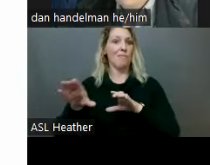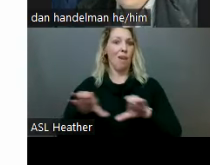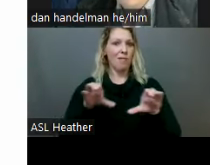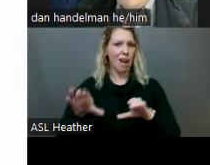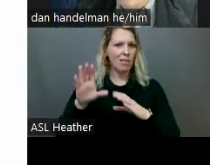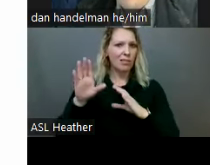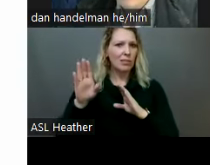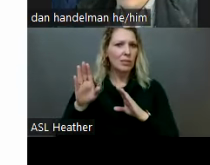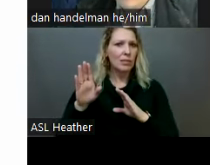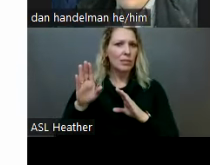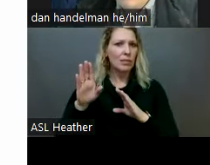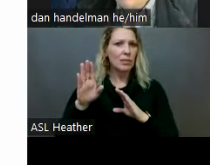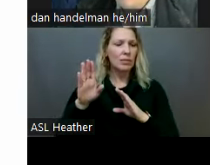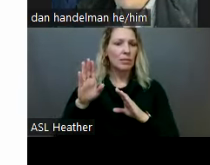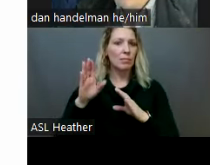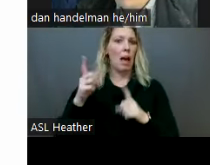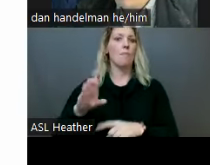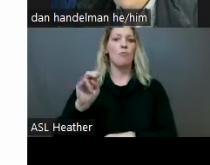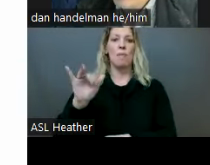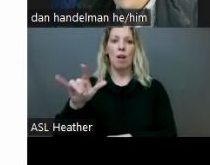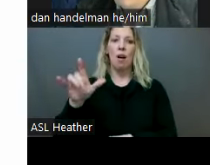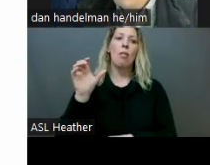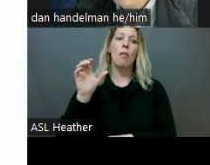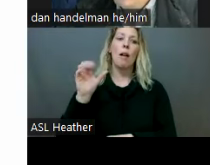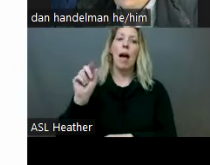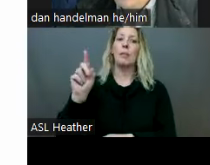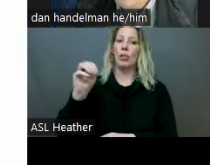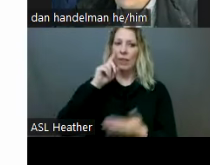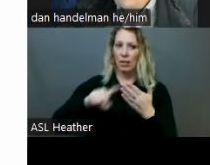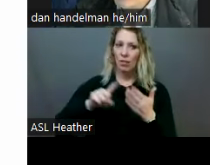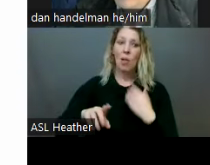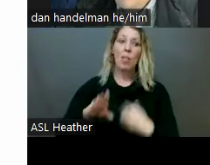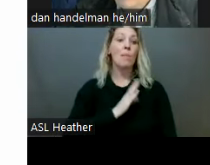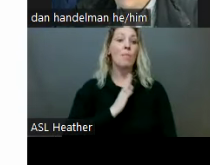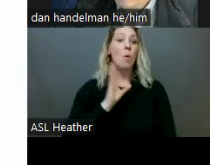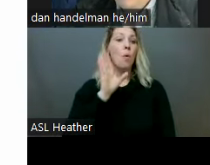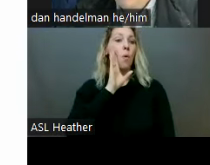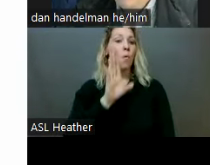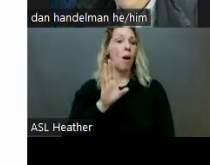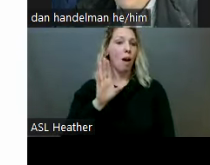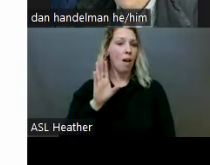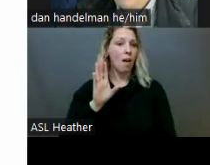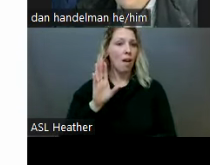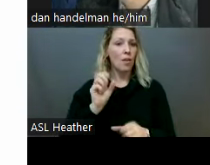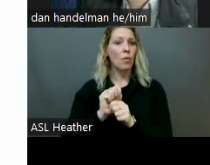on that. And E, the board shall work with staff to be sure complaint forms are widely available.